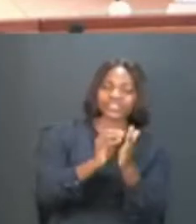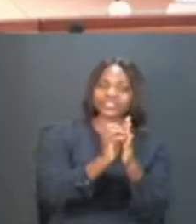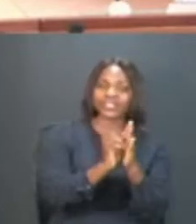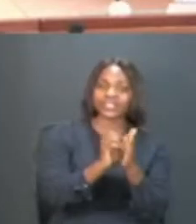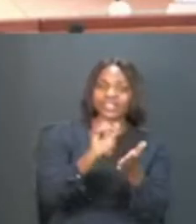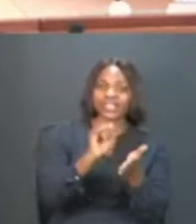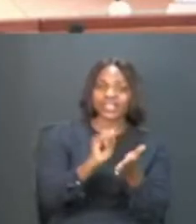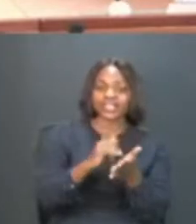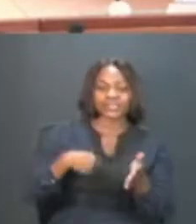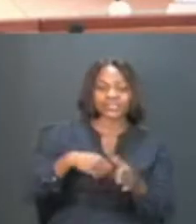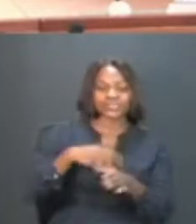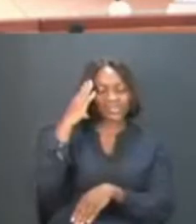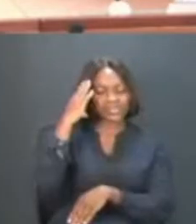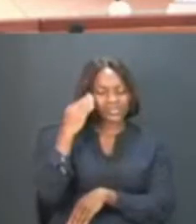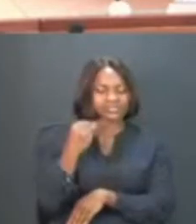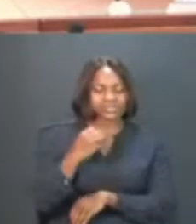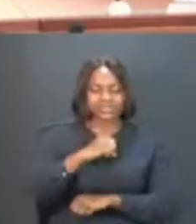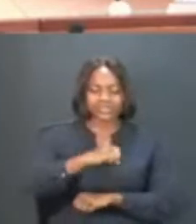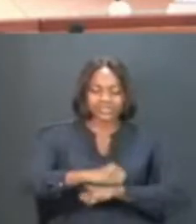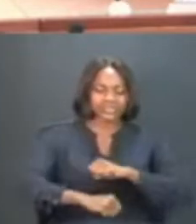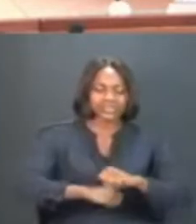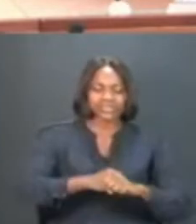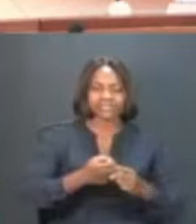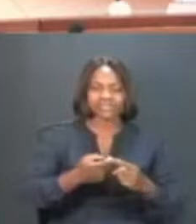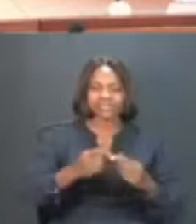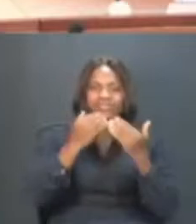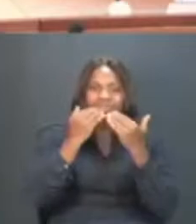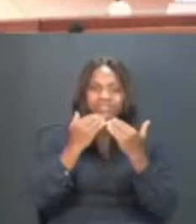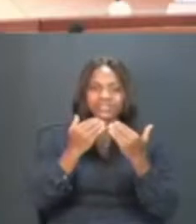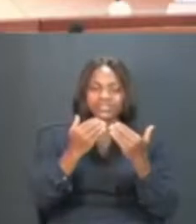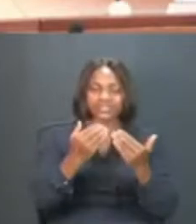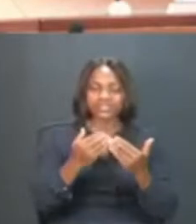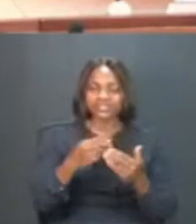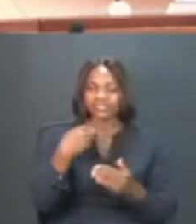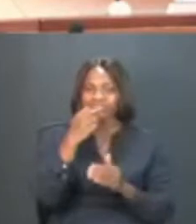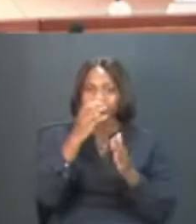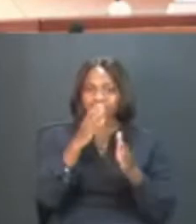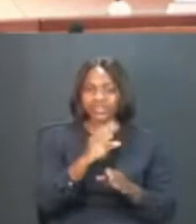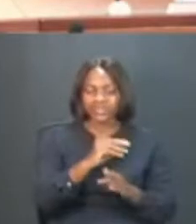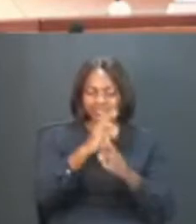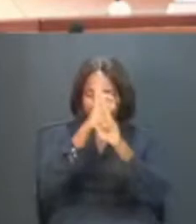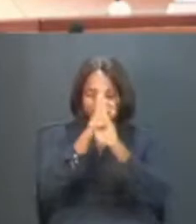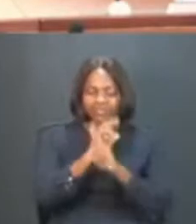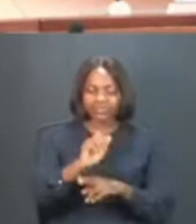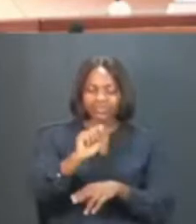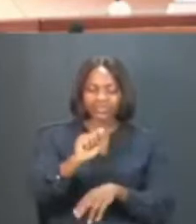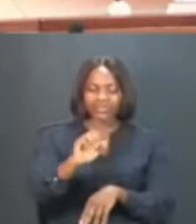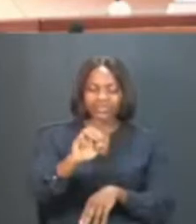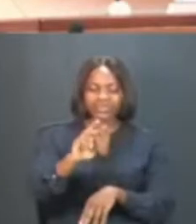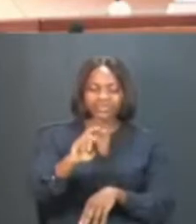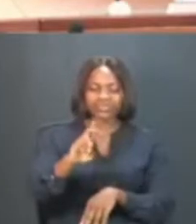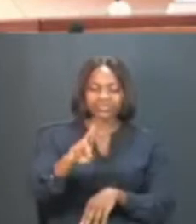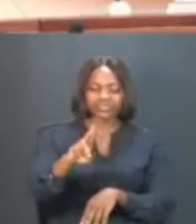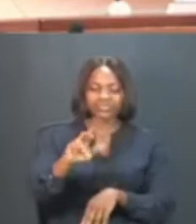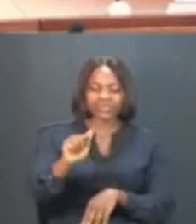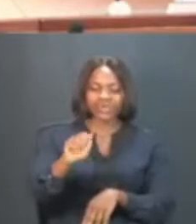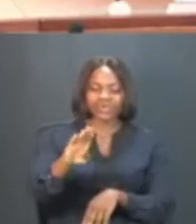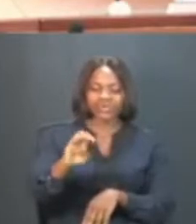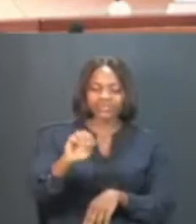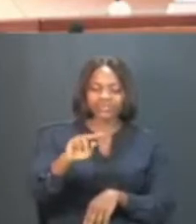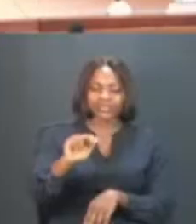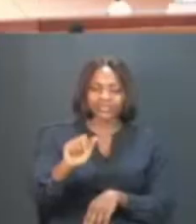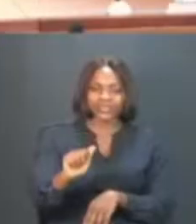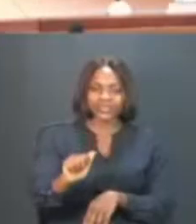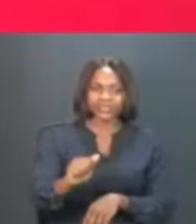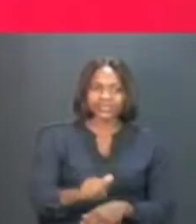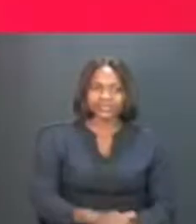all struggling with. Thank you very much, Mr. Speaker. And thank you, my colleague, Honorable Irabna, for this brilliant statement. Thank you. Yes,